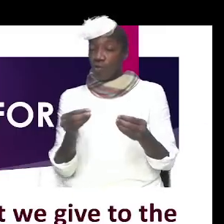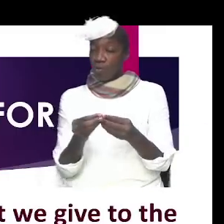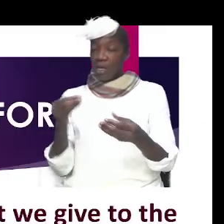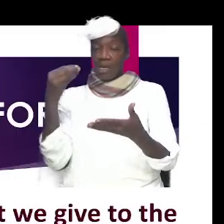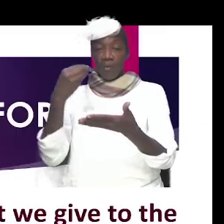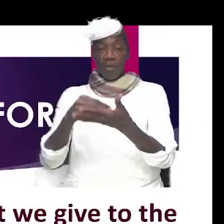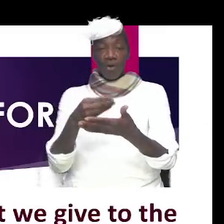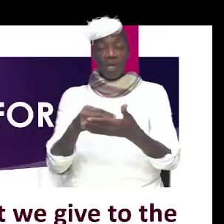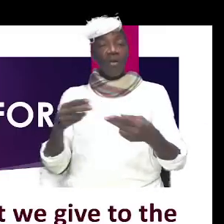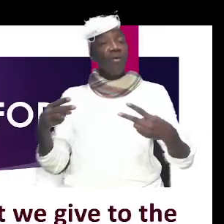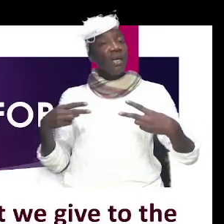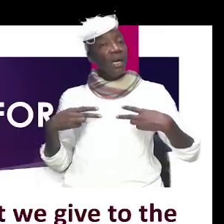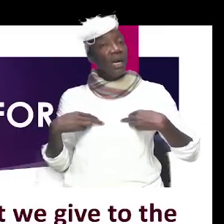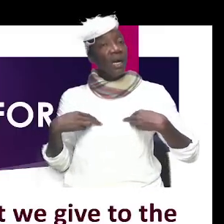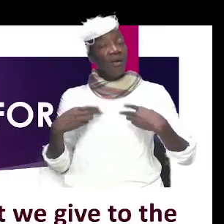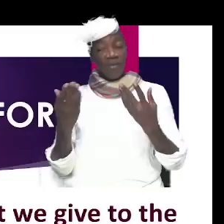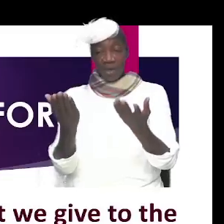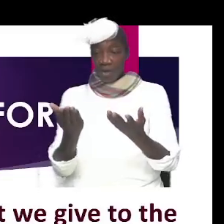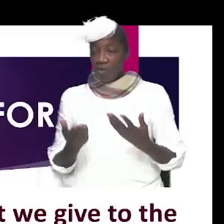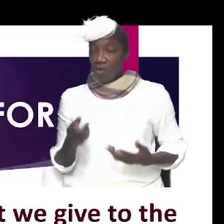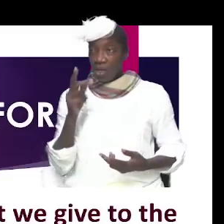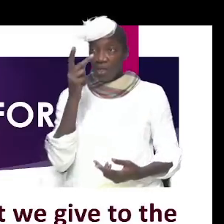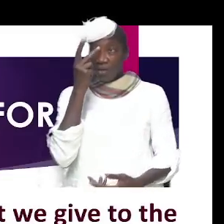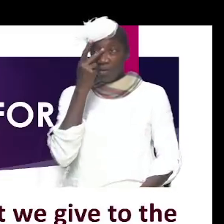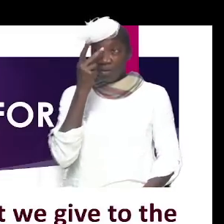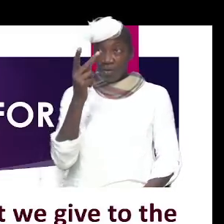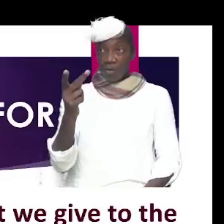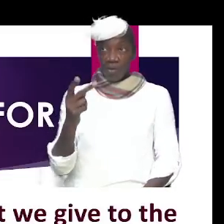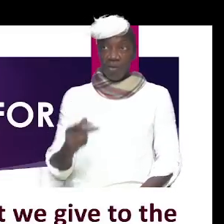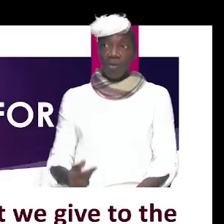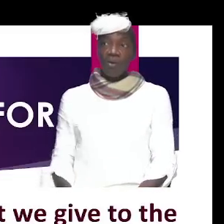have. I want us to look at this thing, because